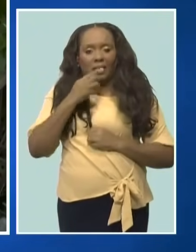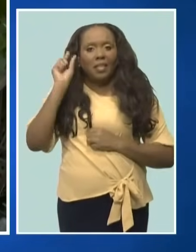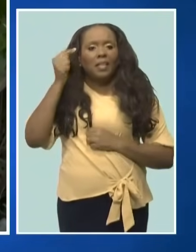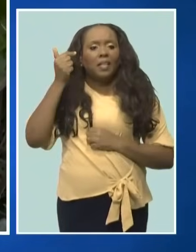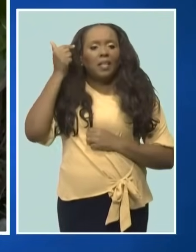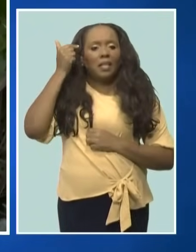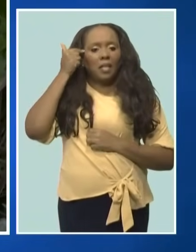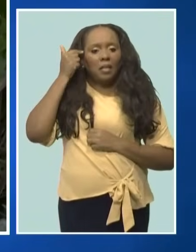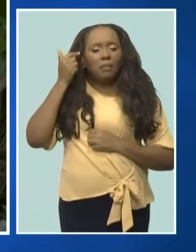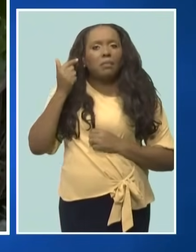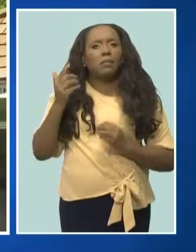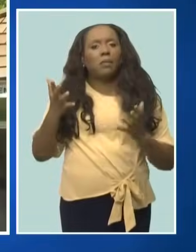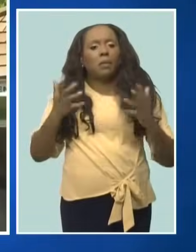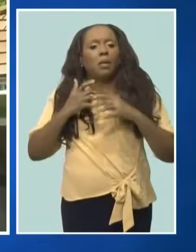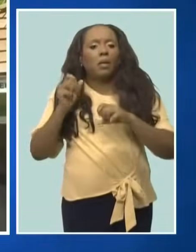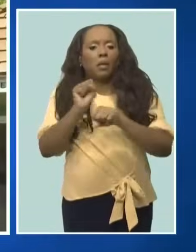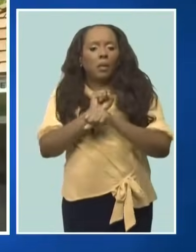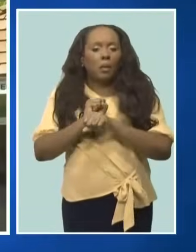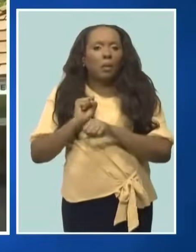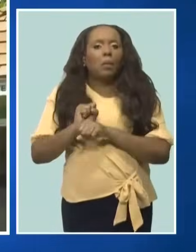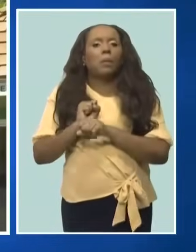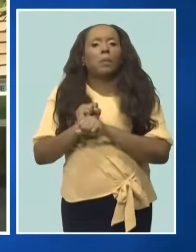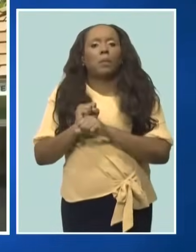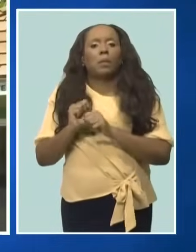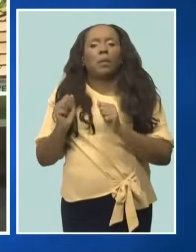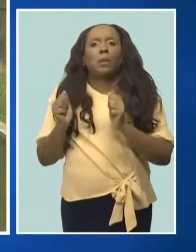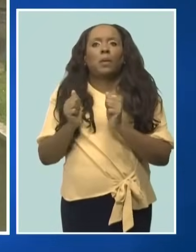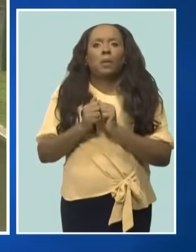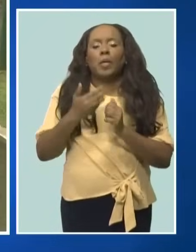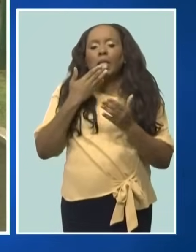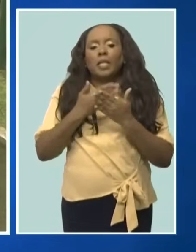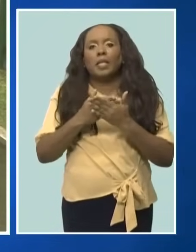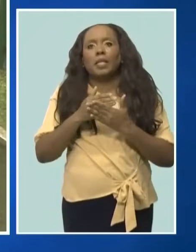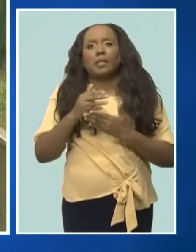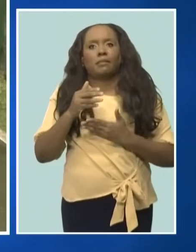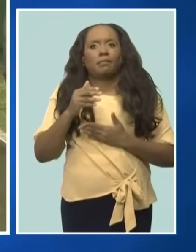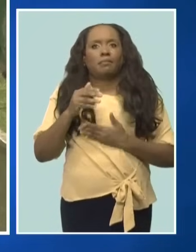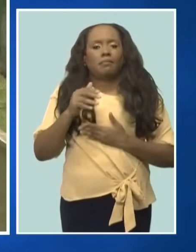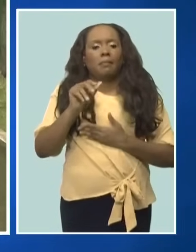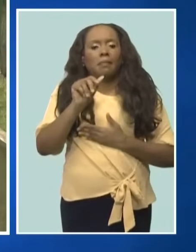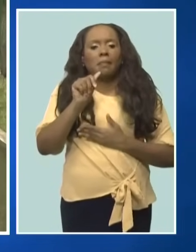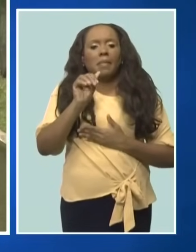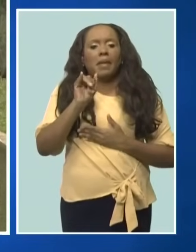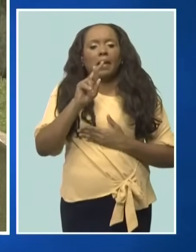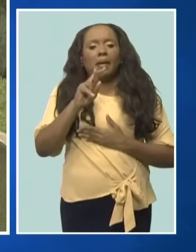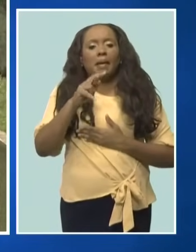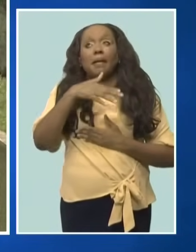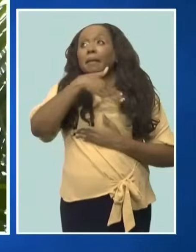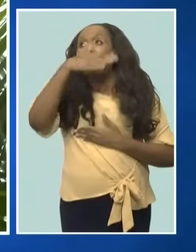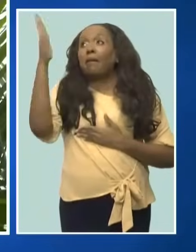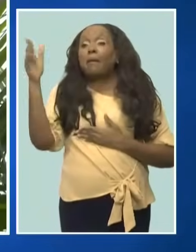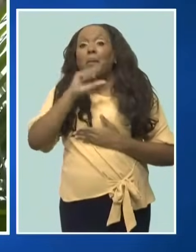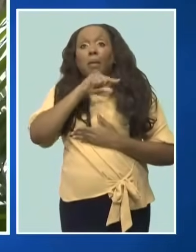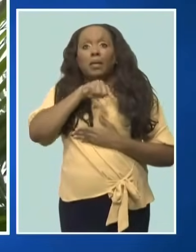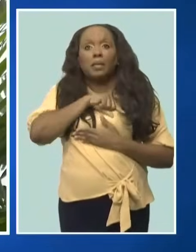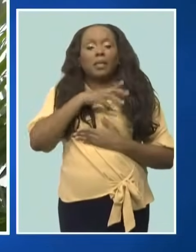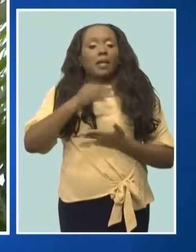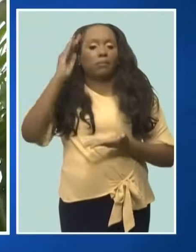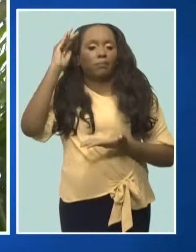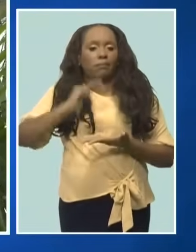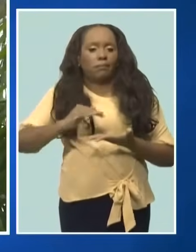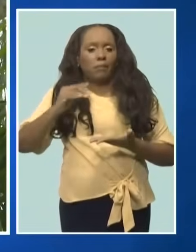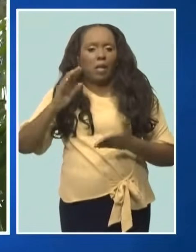government's intent to work with respect to air quality and noise pollution across the island.